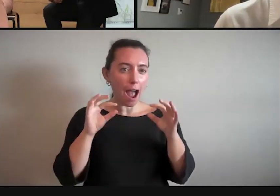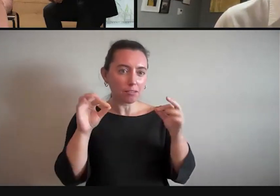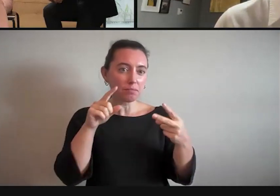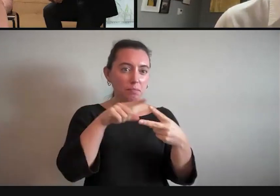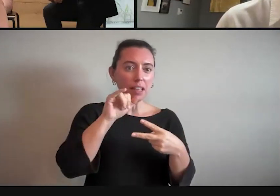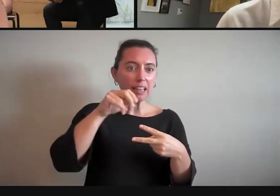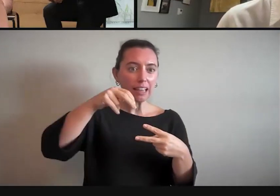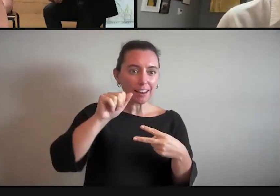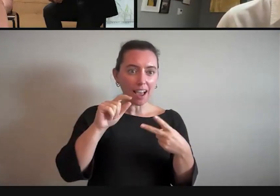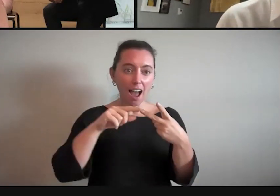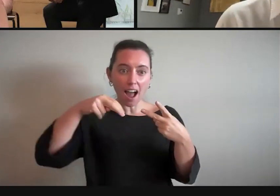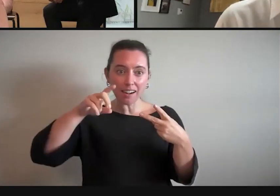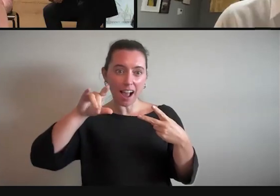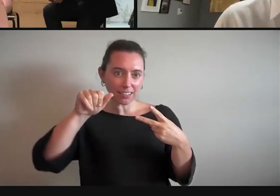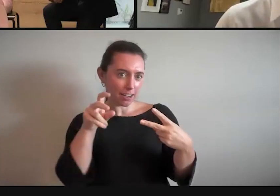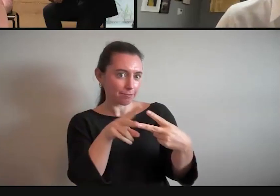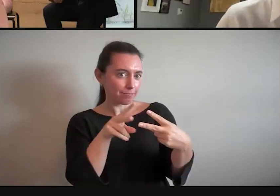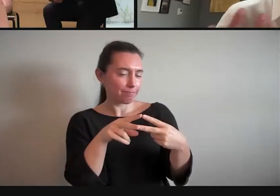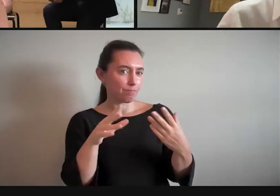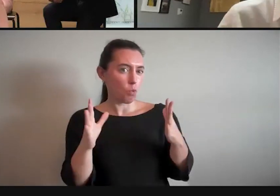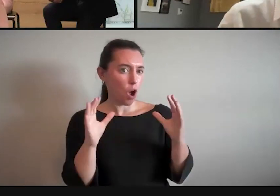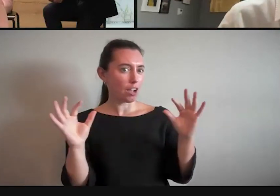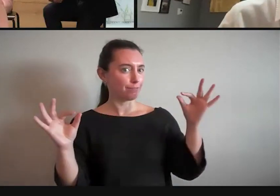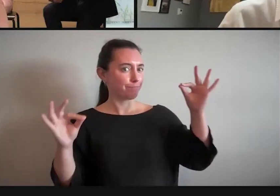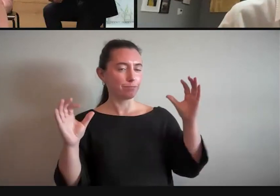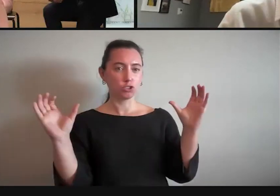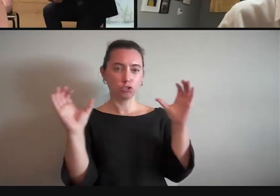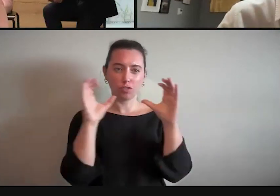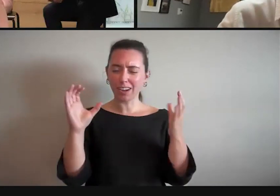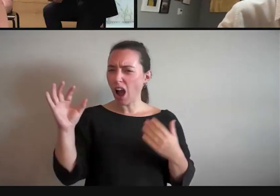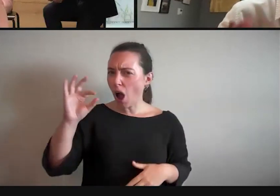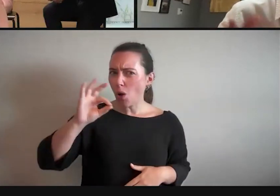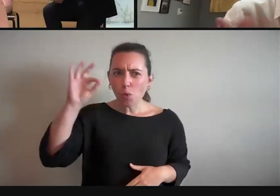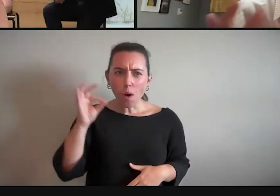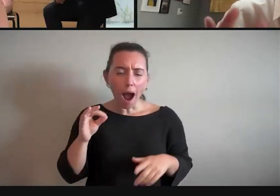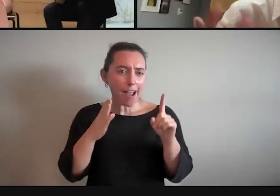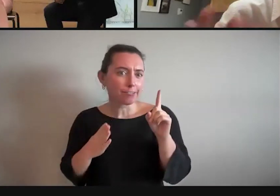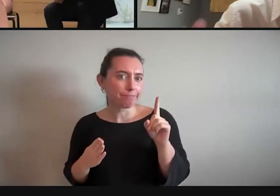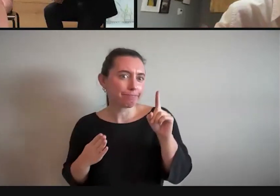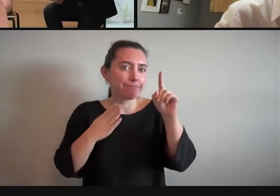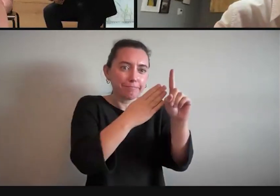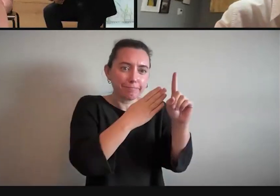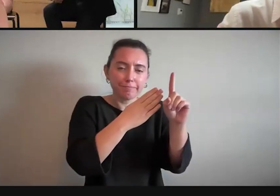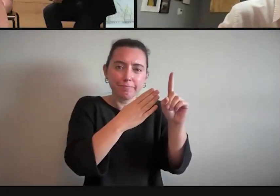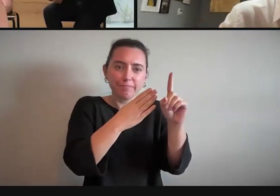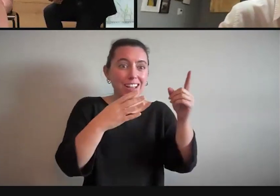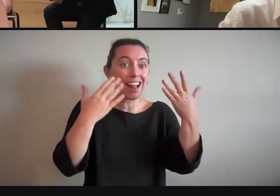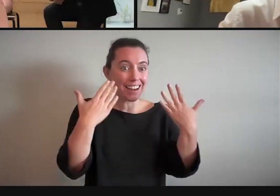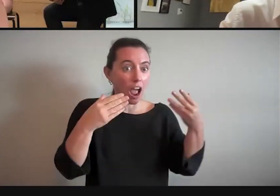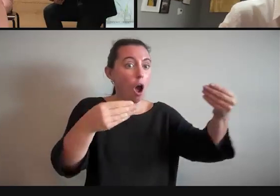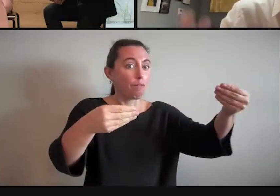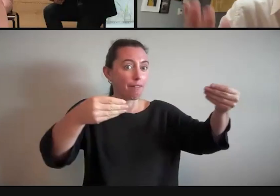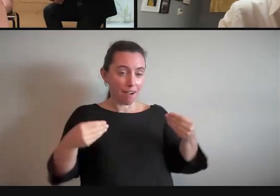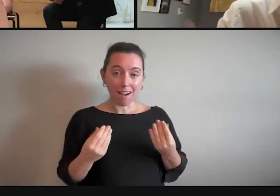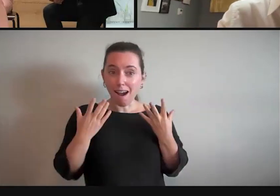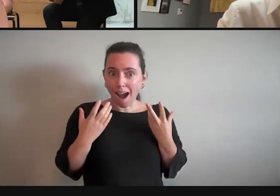IAAP certification meant to you? Why did you become certified? And what is the added value from your